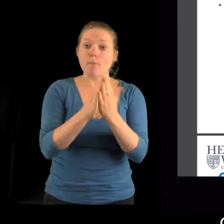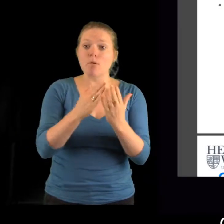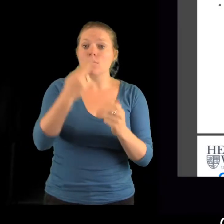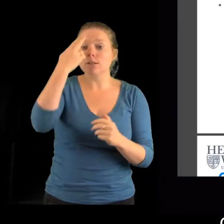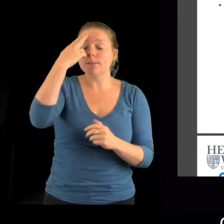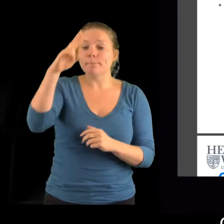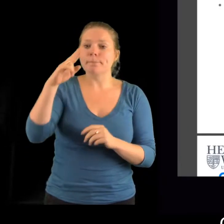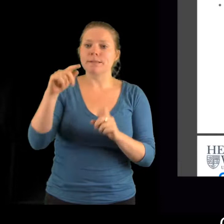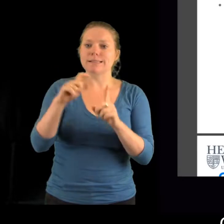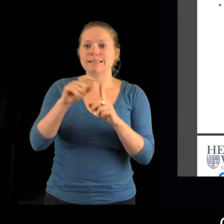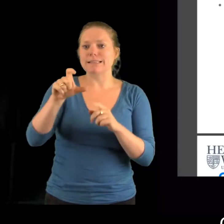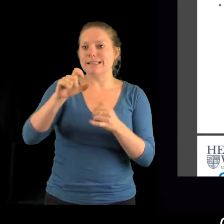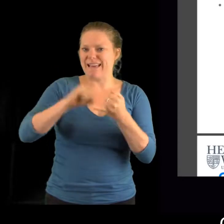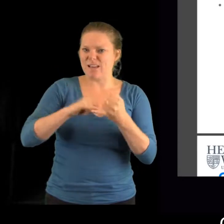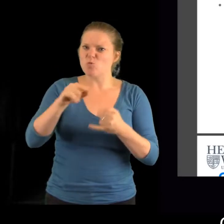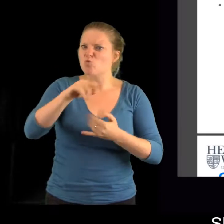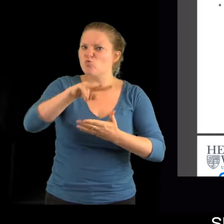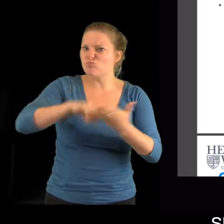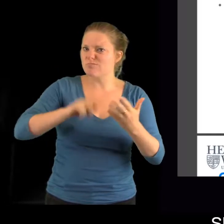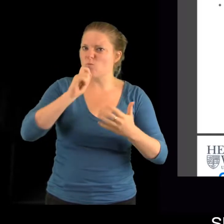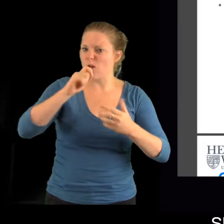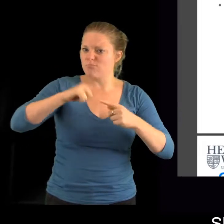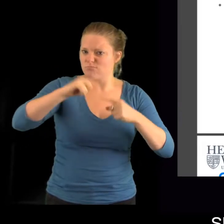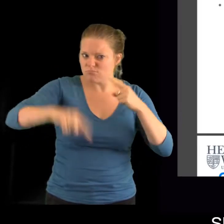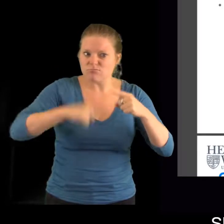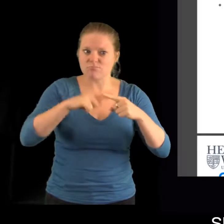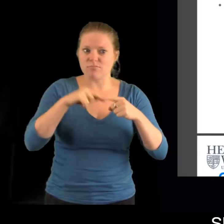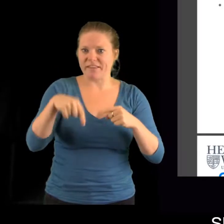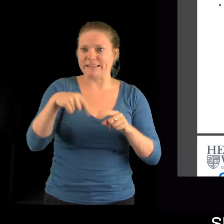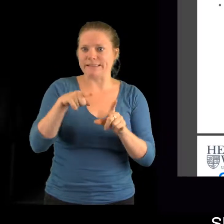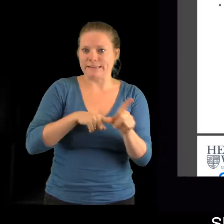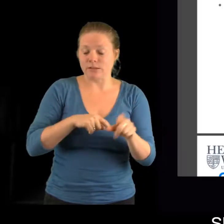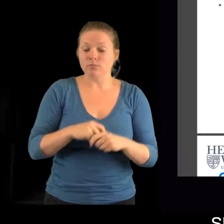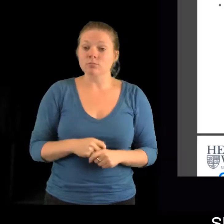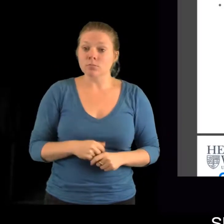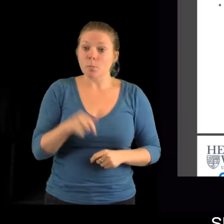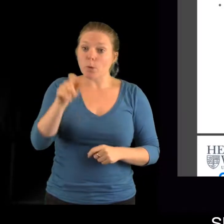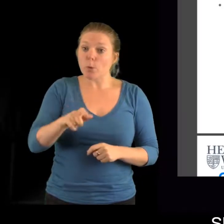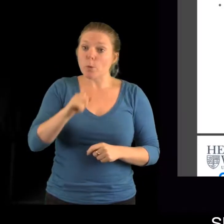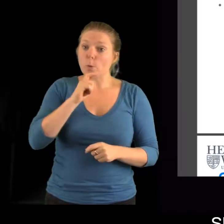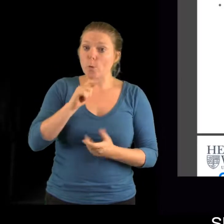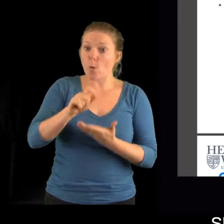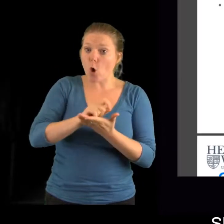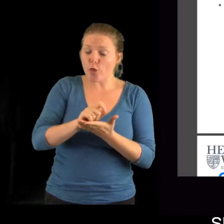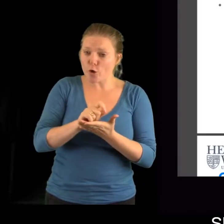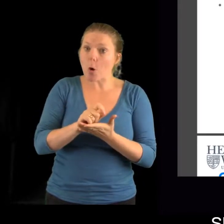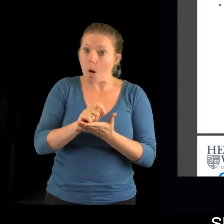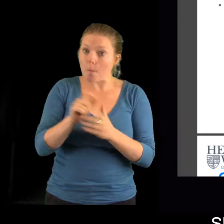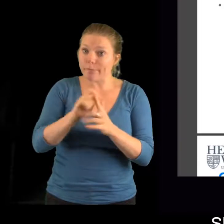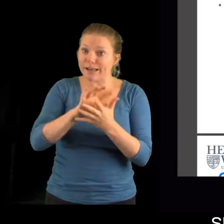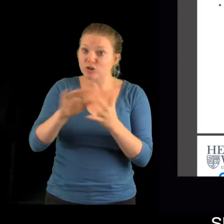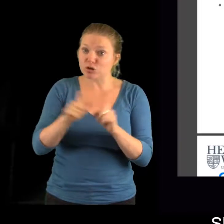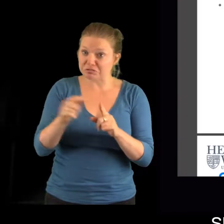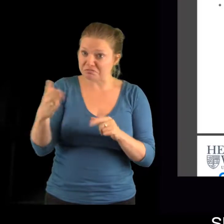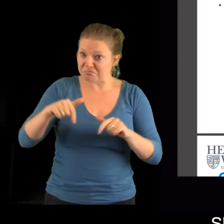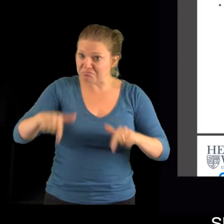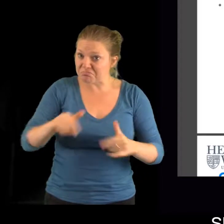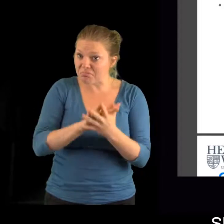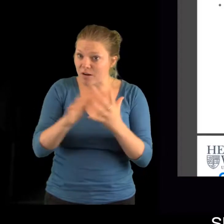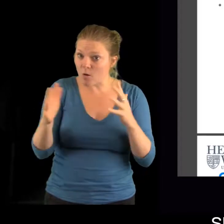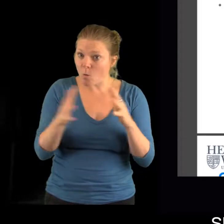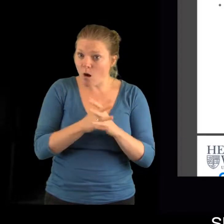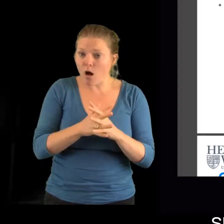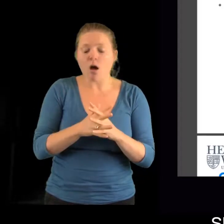her PhD from Heriot-Watt University, and she is also a world-renowned sign language interpreter from the States. And her